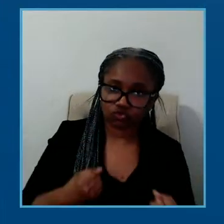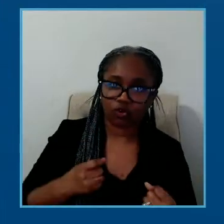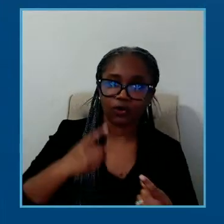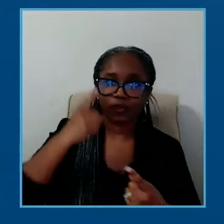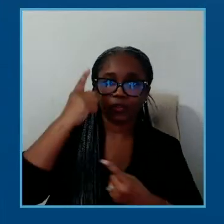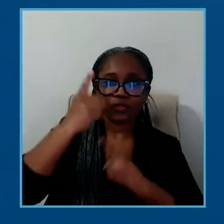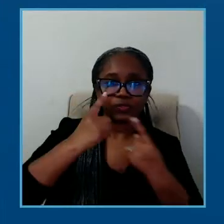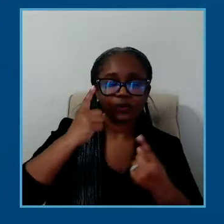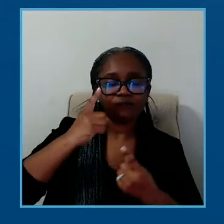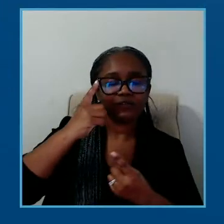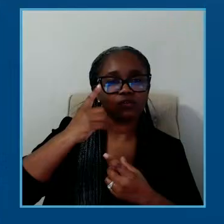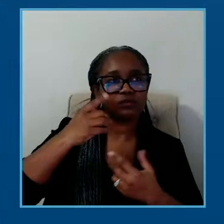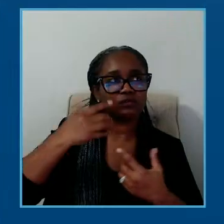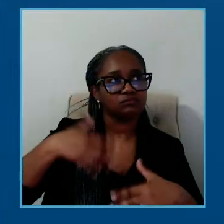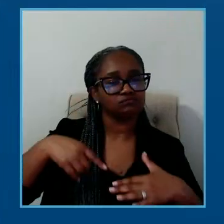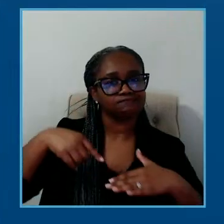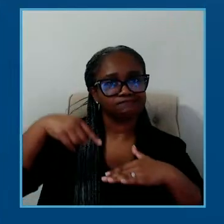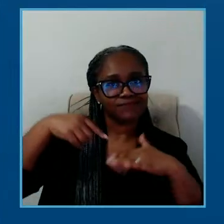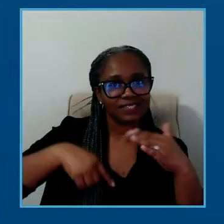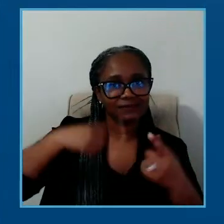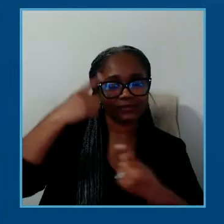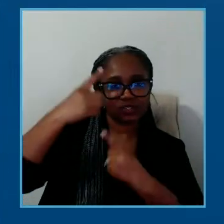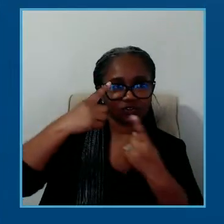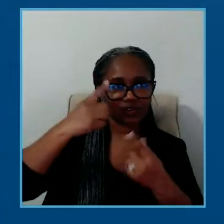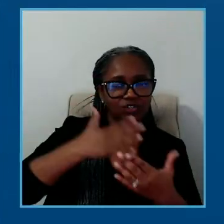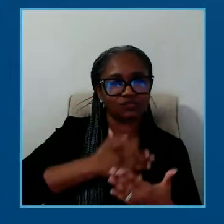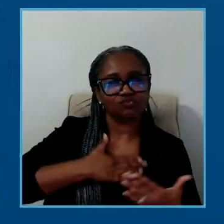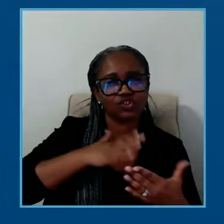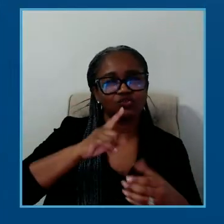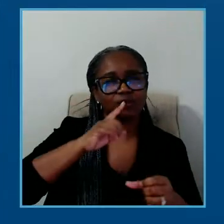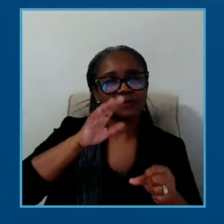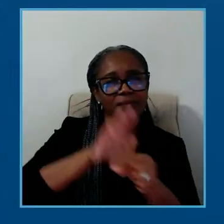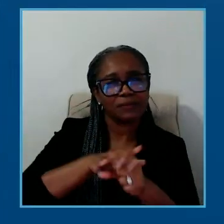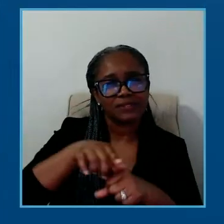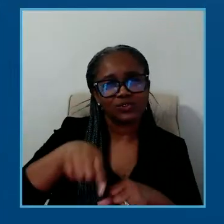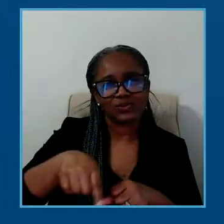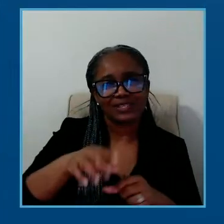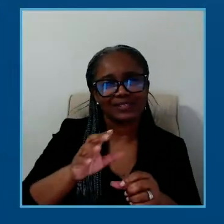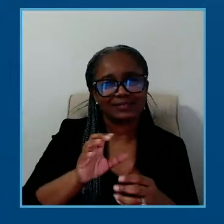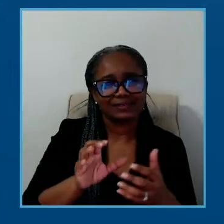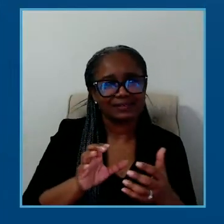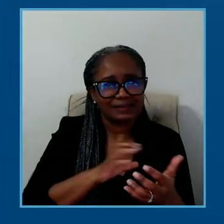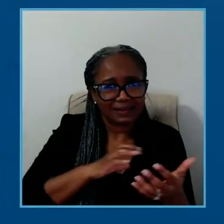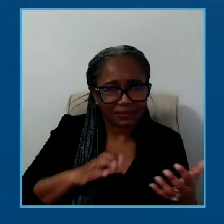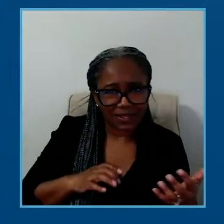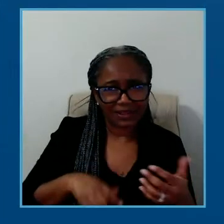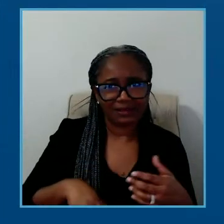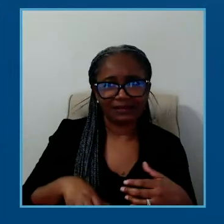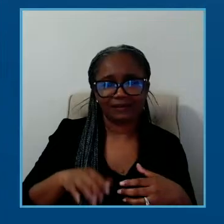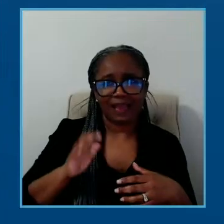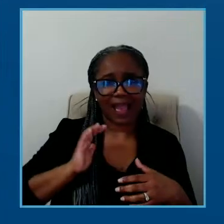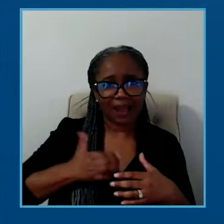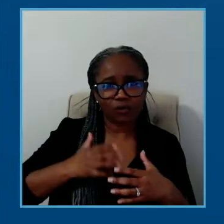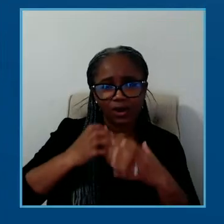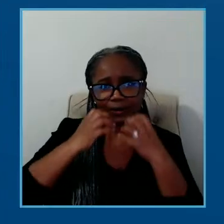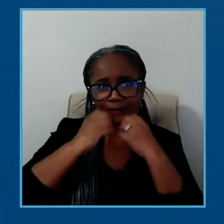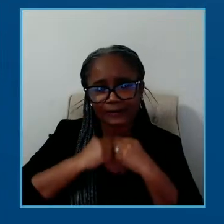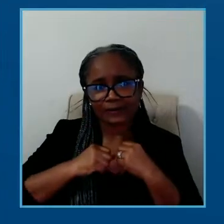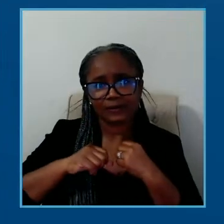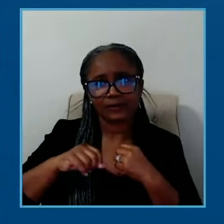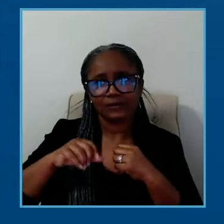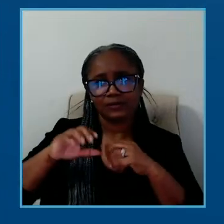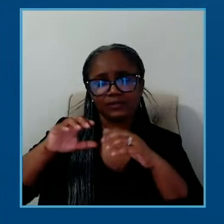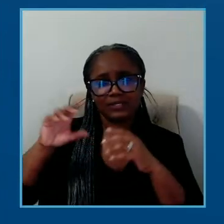your commitment to this committee and our party. I know sometimes we have some bumpy discussions and the